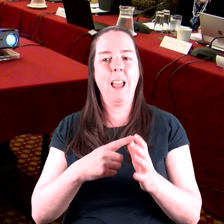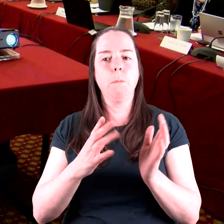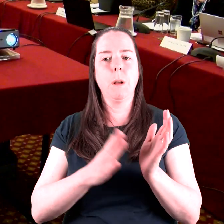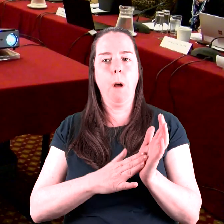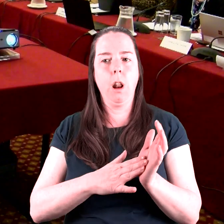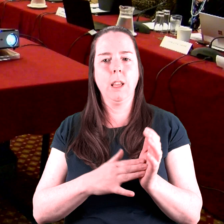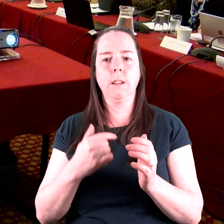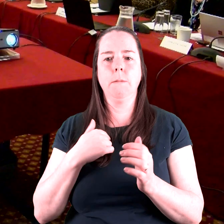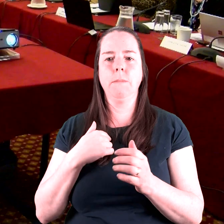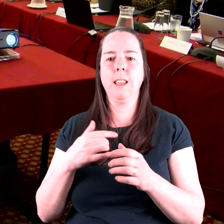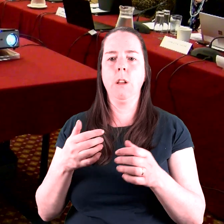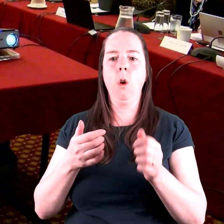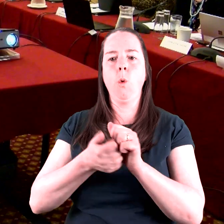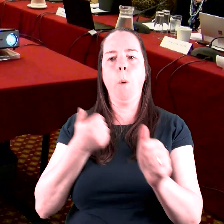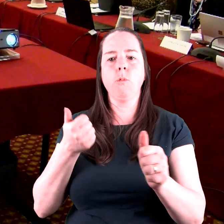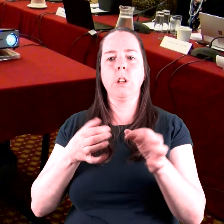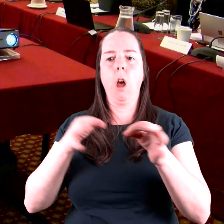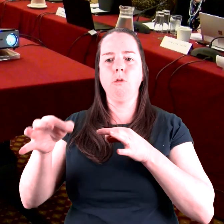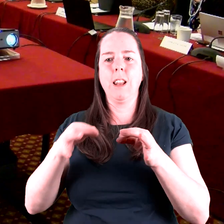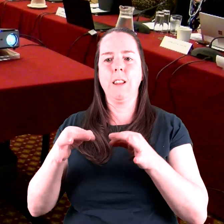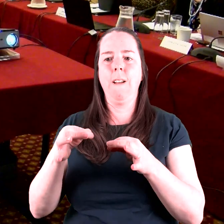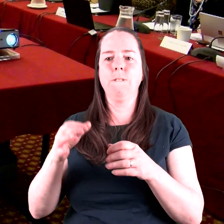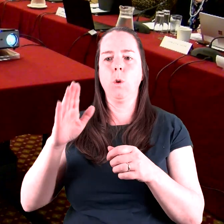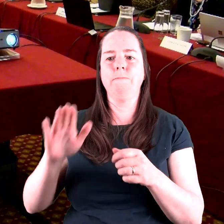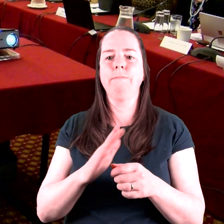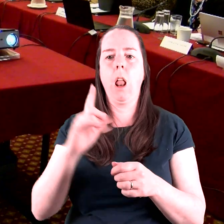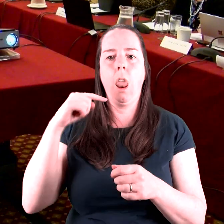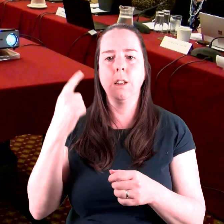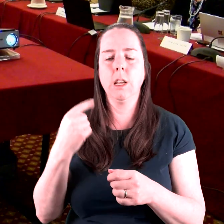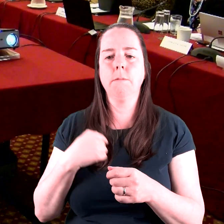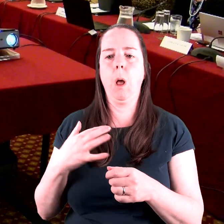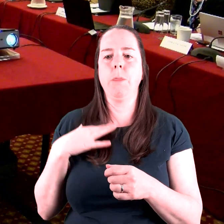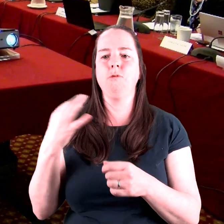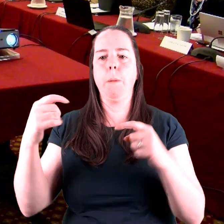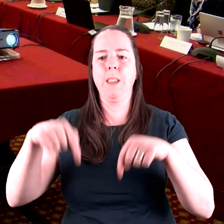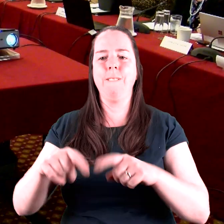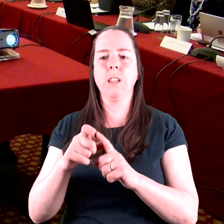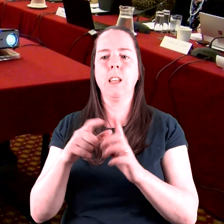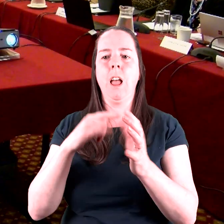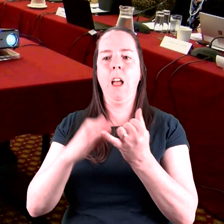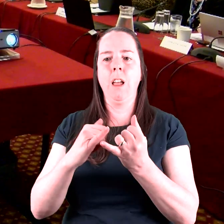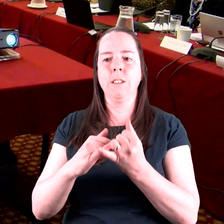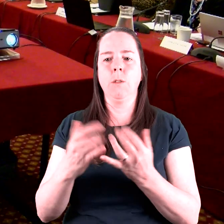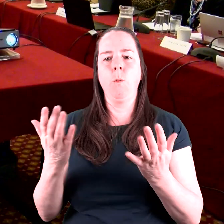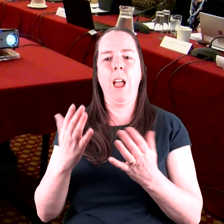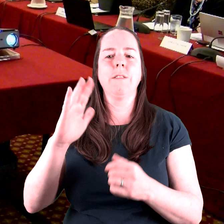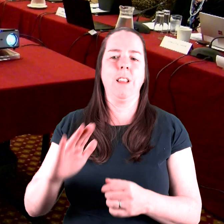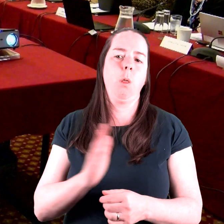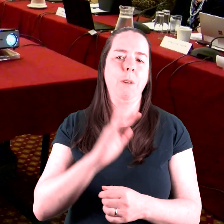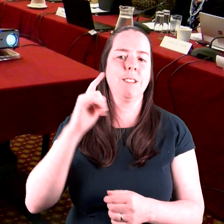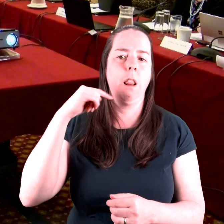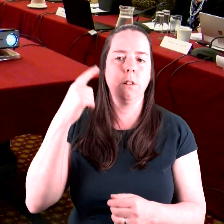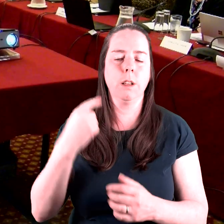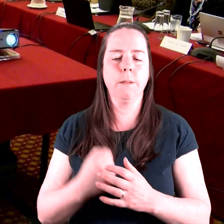Hello, I'm Annette McPartland. I'm the Corporate Director for Adult Social Care, and I'm the rep here for the DASs in South West